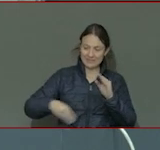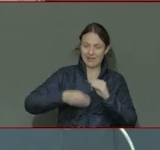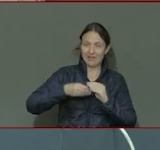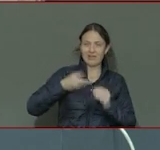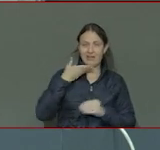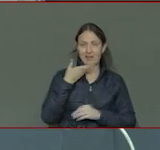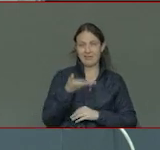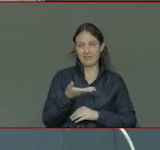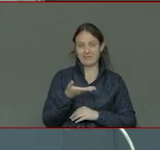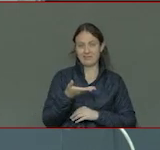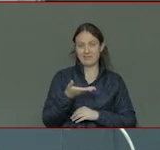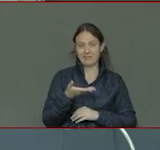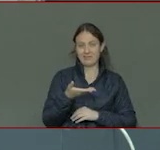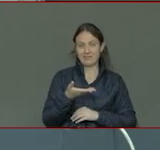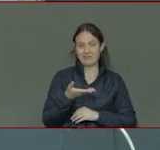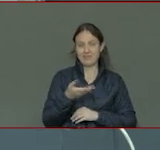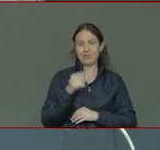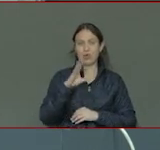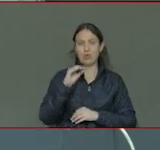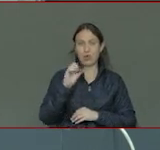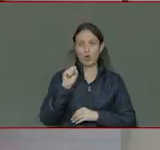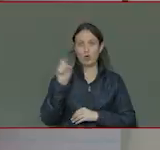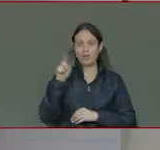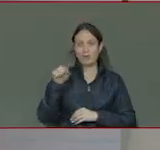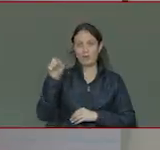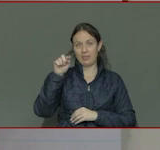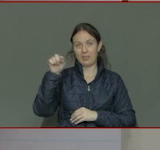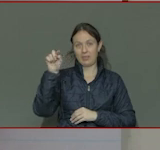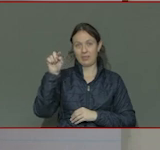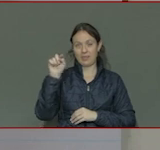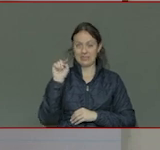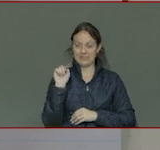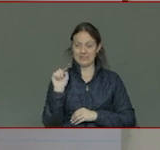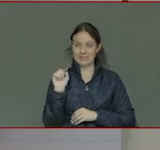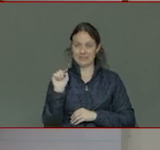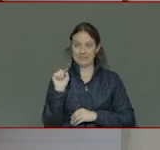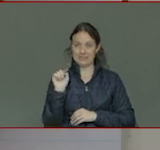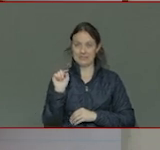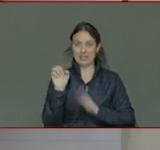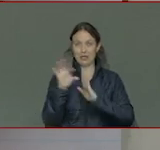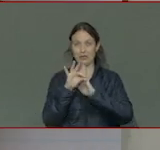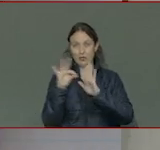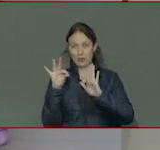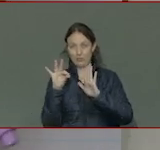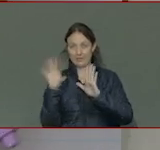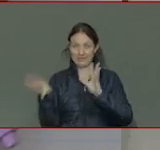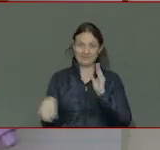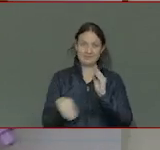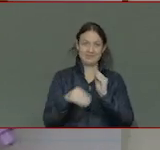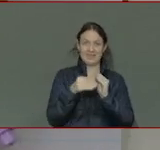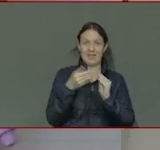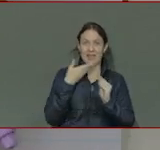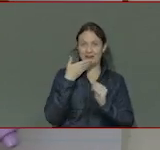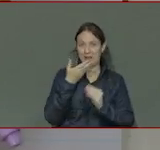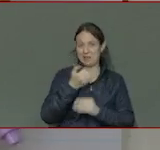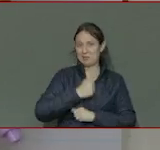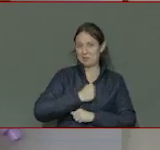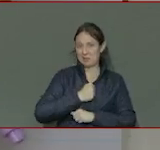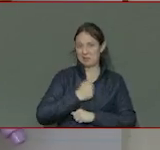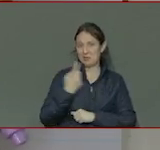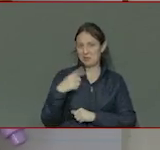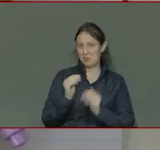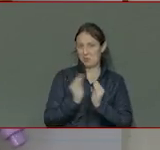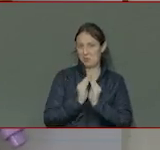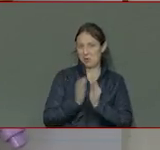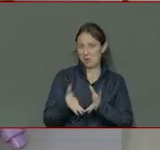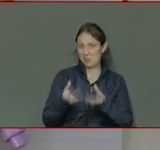that's why I use cos theta, that also counts for a formula. Okay,